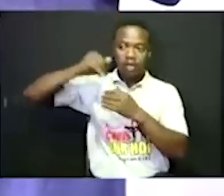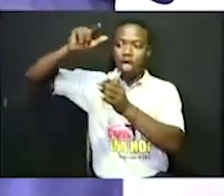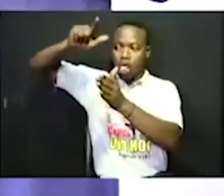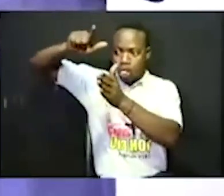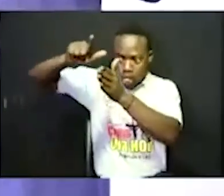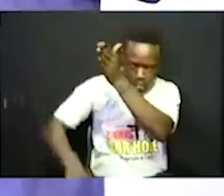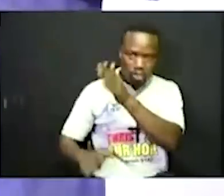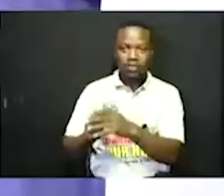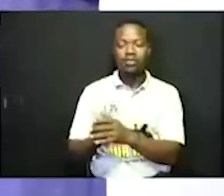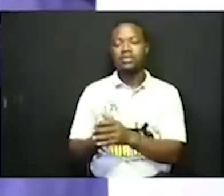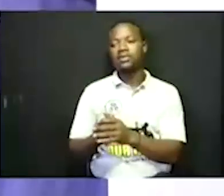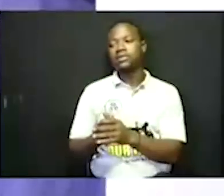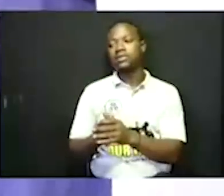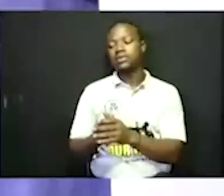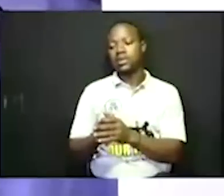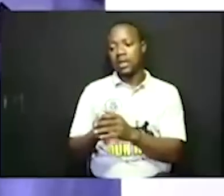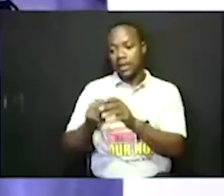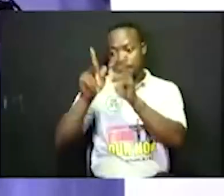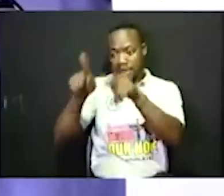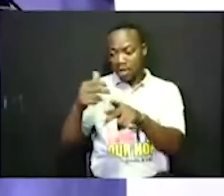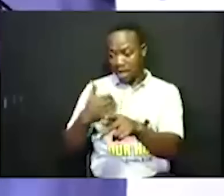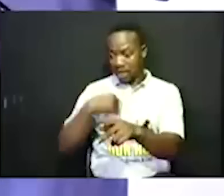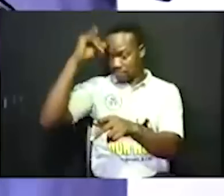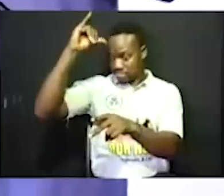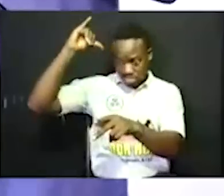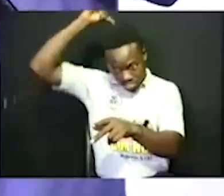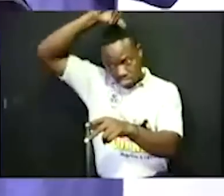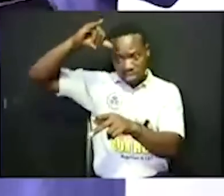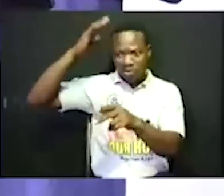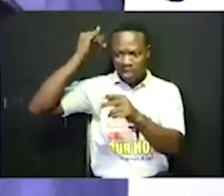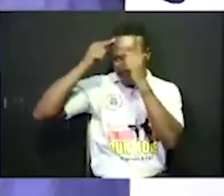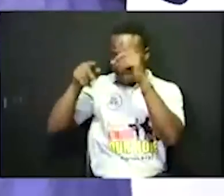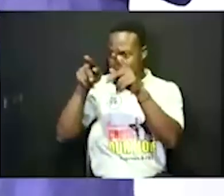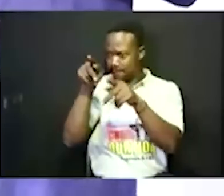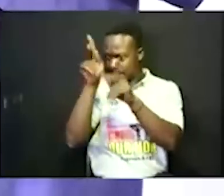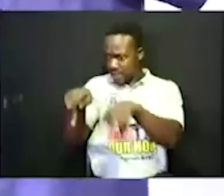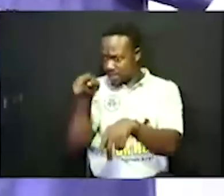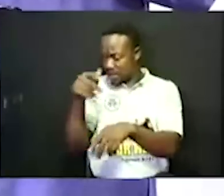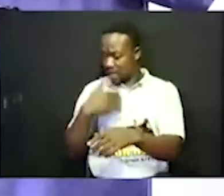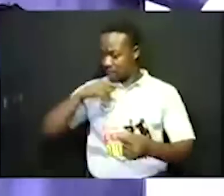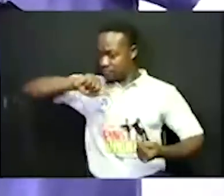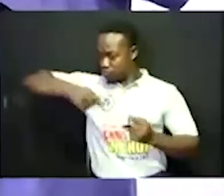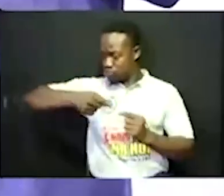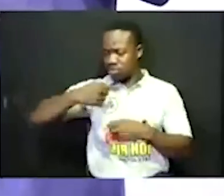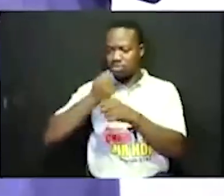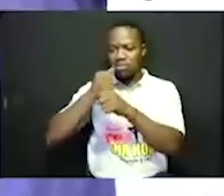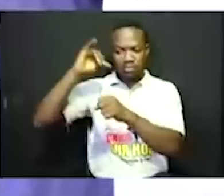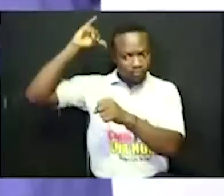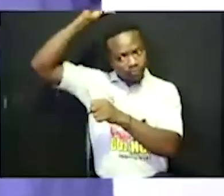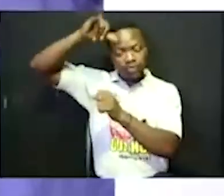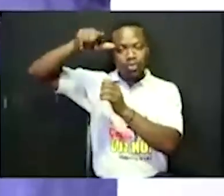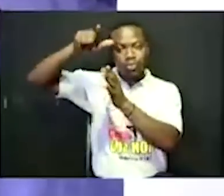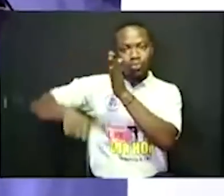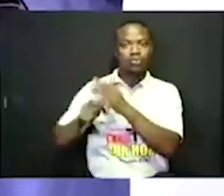anointing. Bitterness will drain all your anointing. So we also looked at symptoms